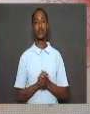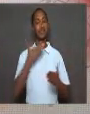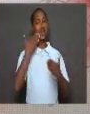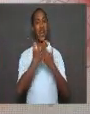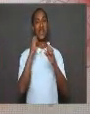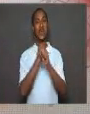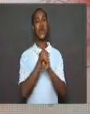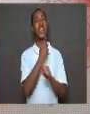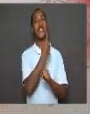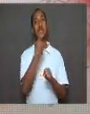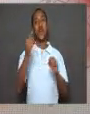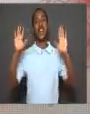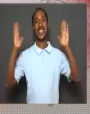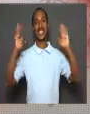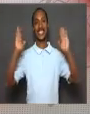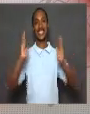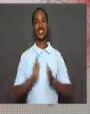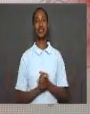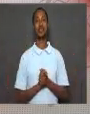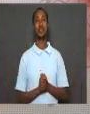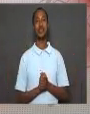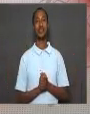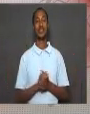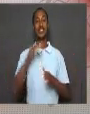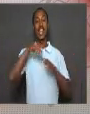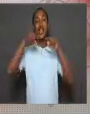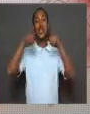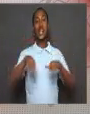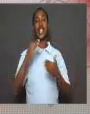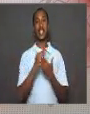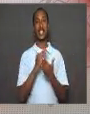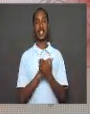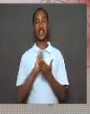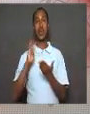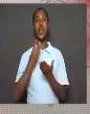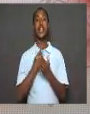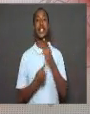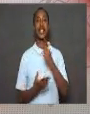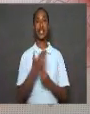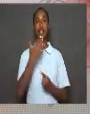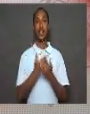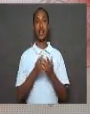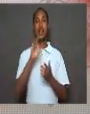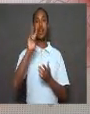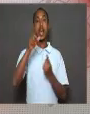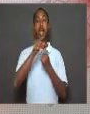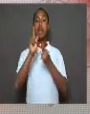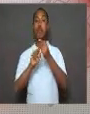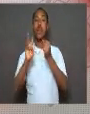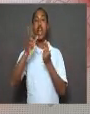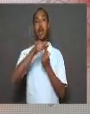Great work, everyone! In today's lesson, we discussed